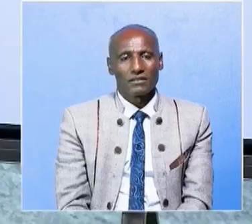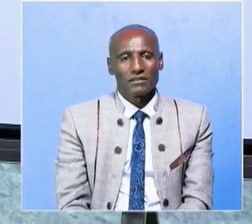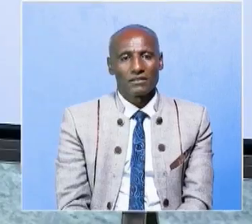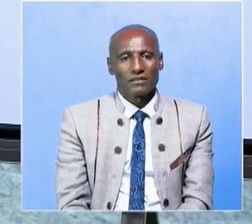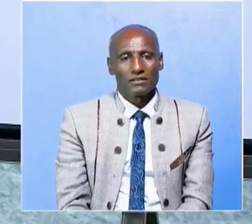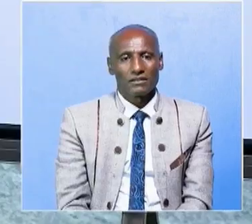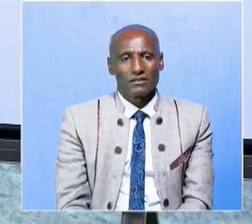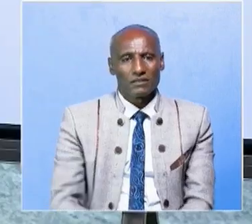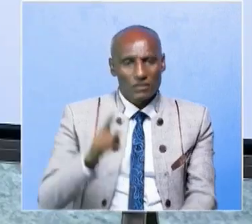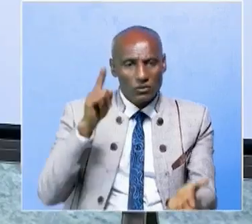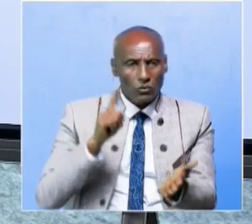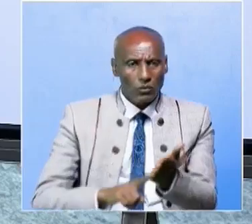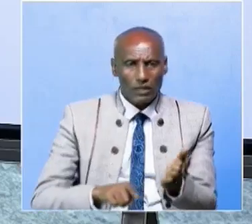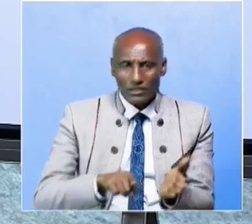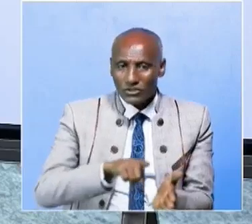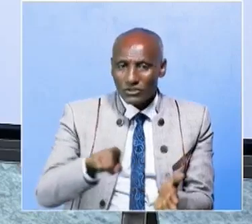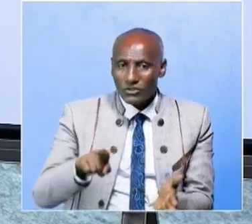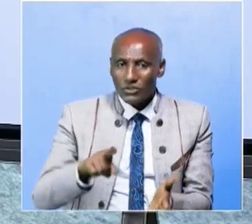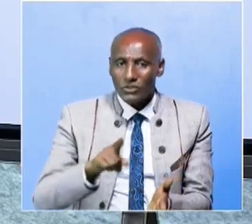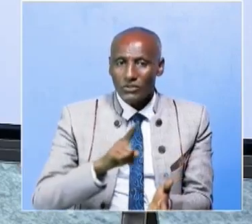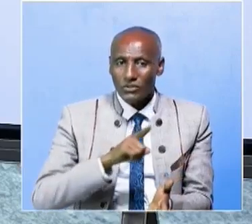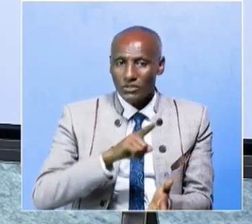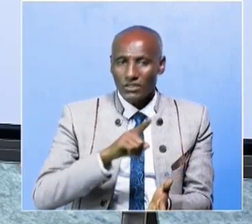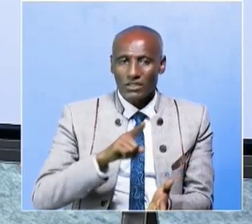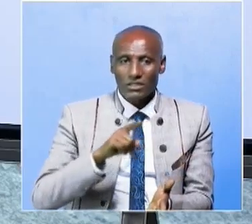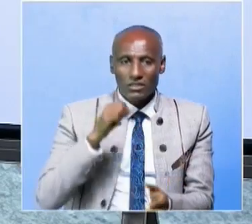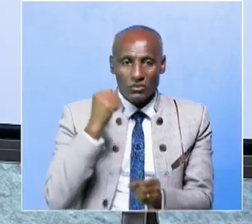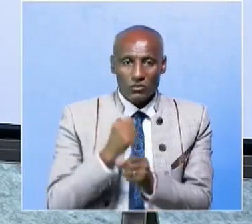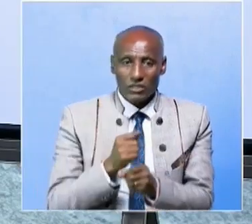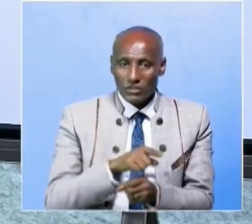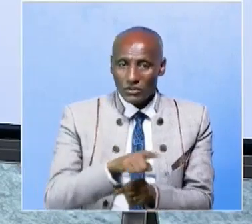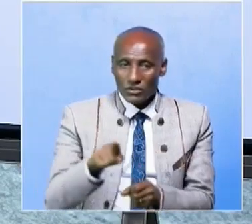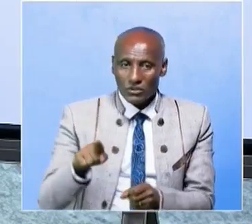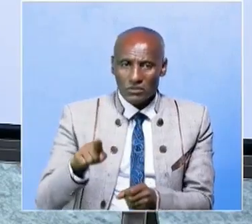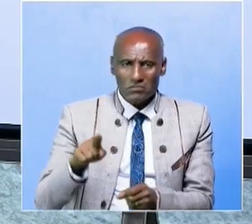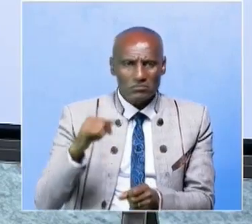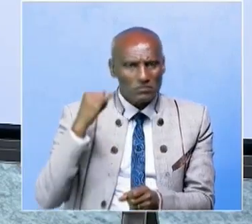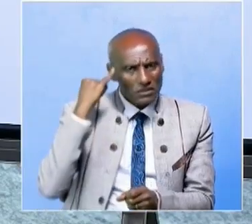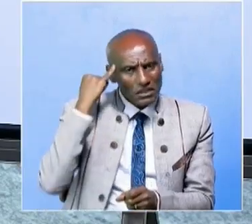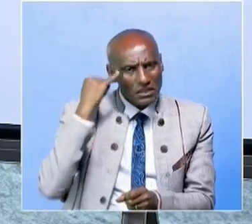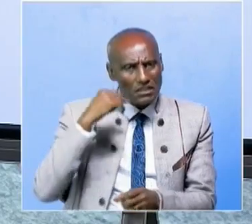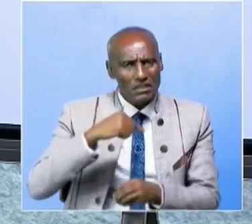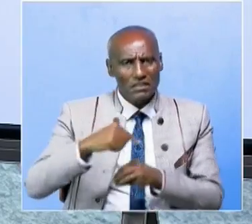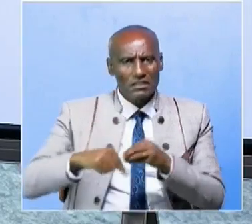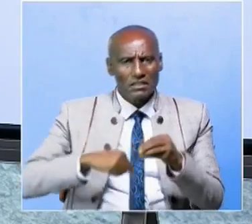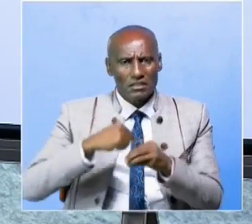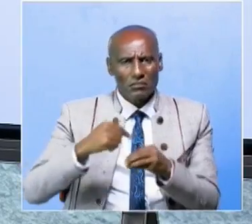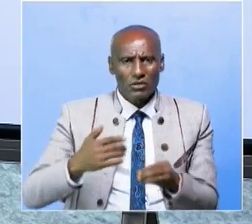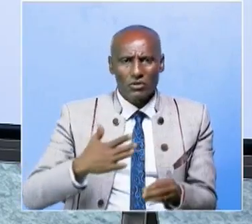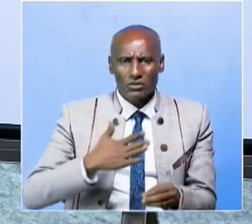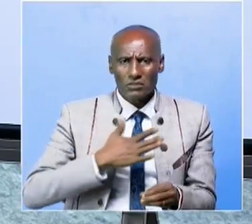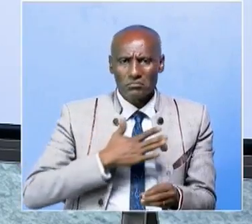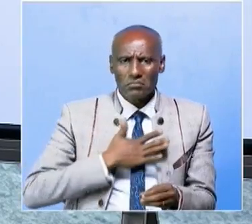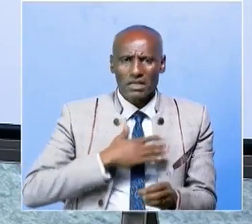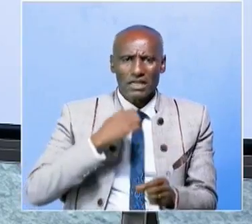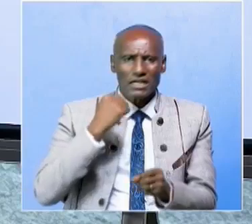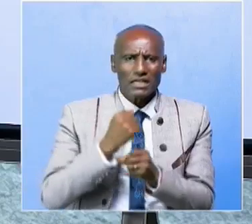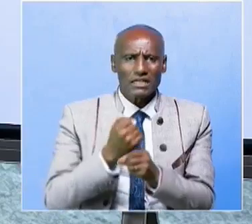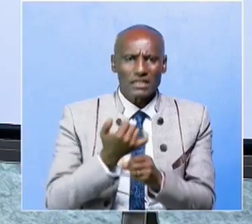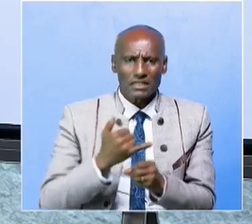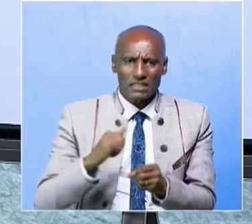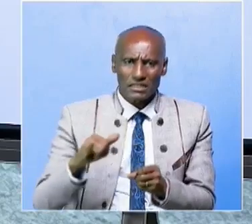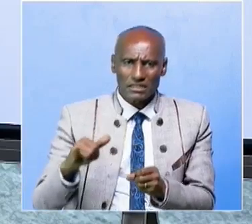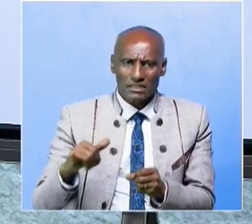What do you think about this? For example, what do you think about my handwriting? Is